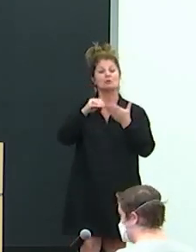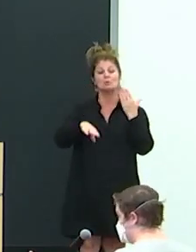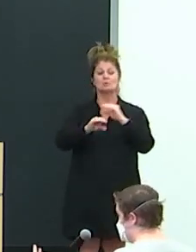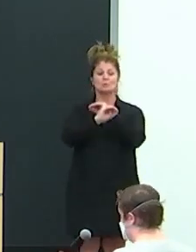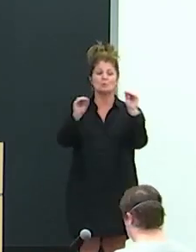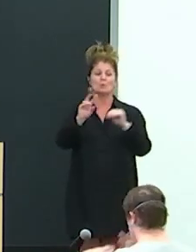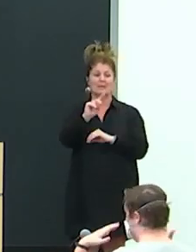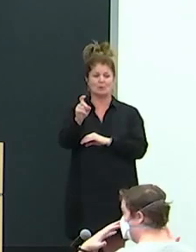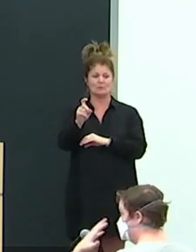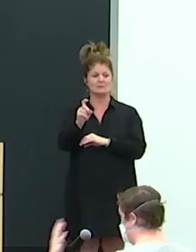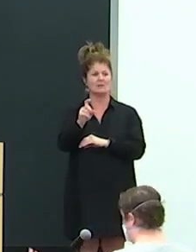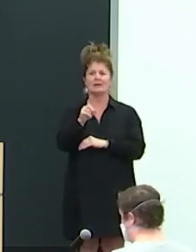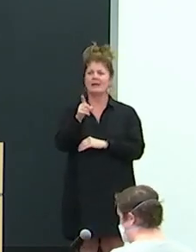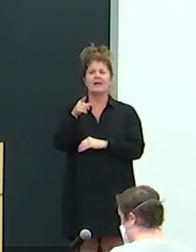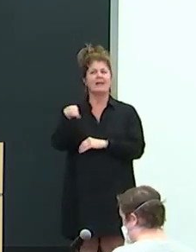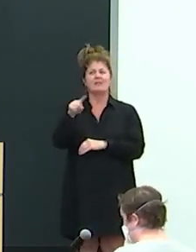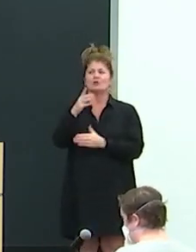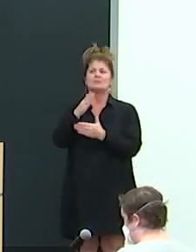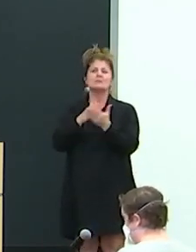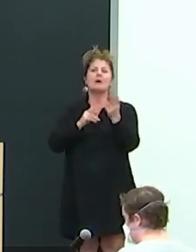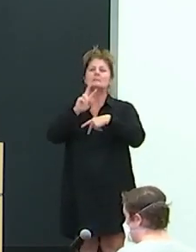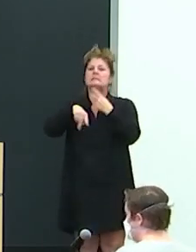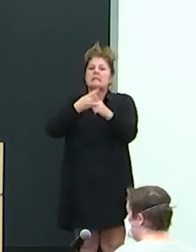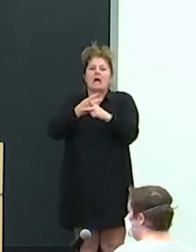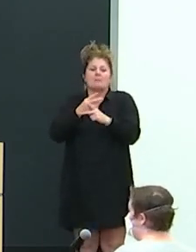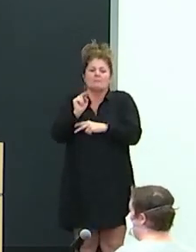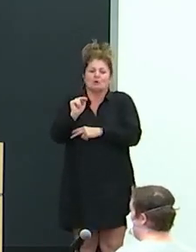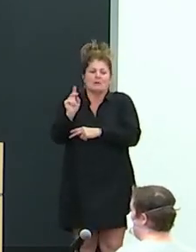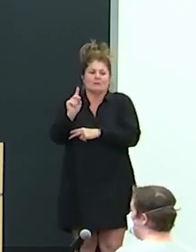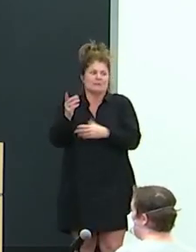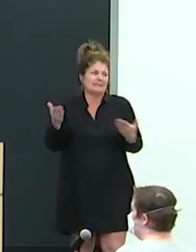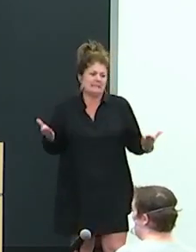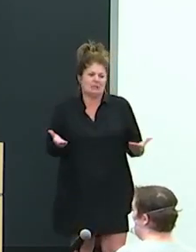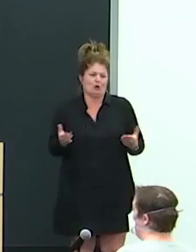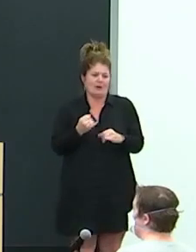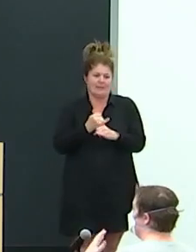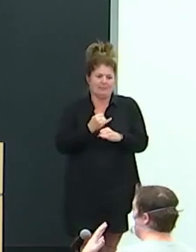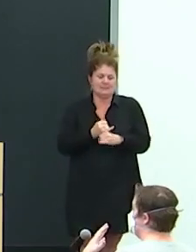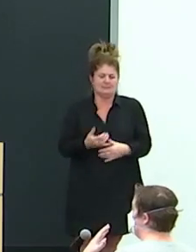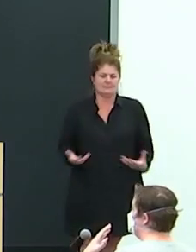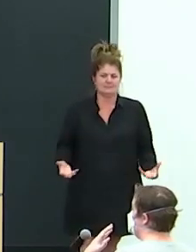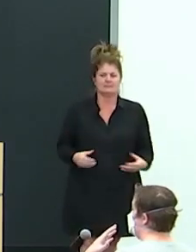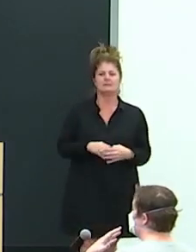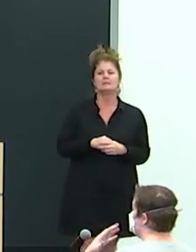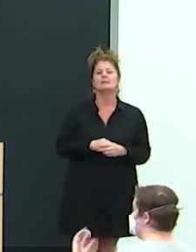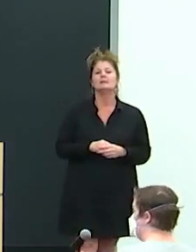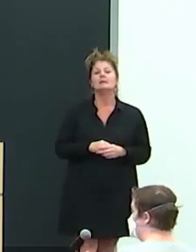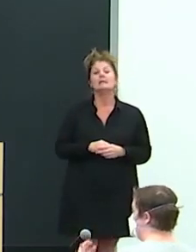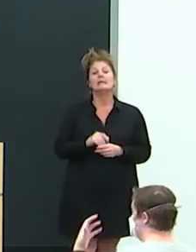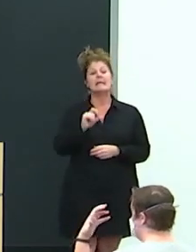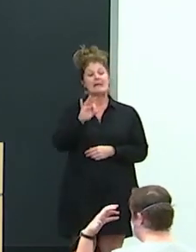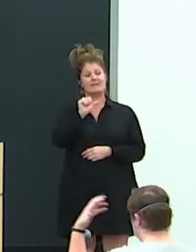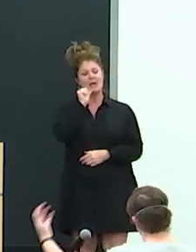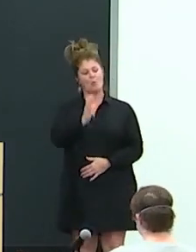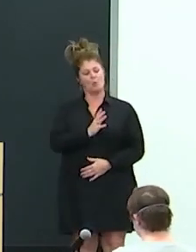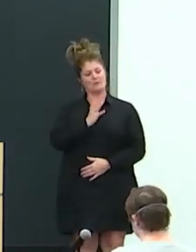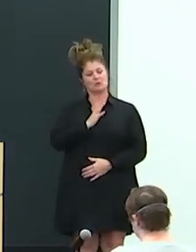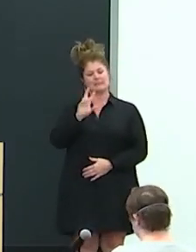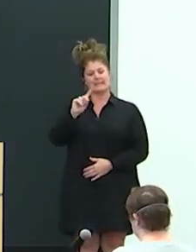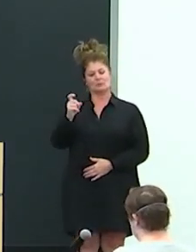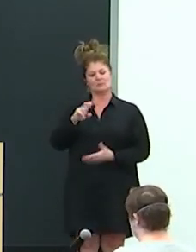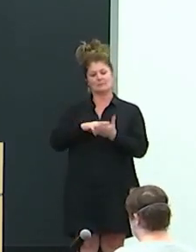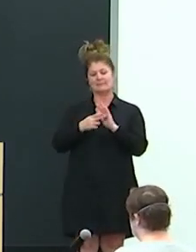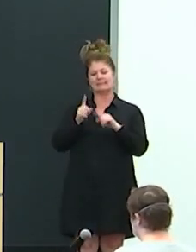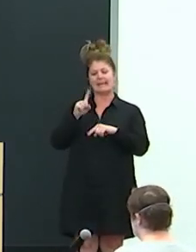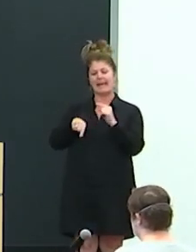are some form of neurodiverse on campus. Now, if they're not officially diagnosed, they can't come to